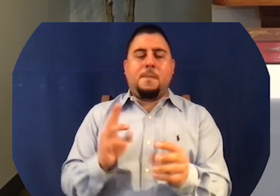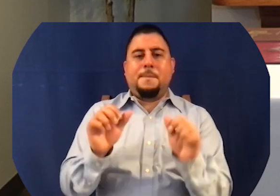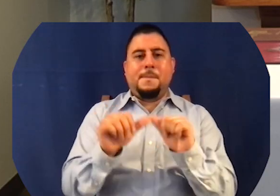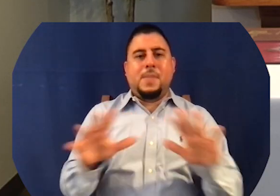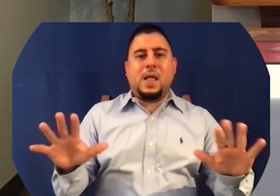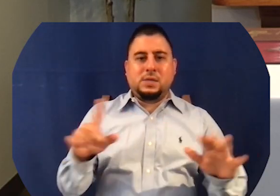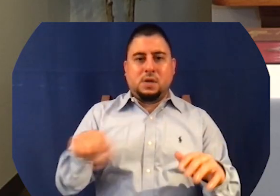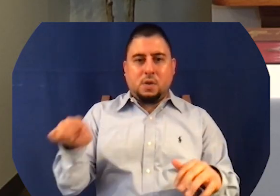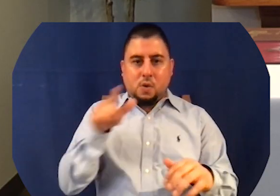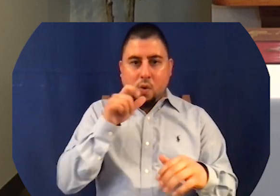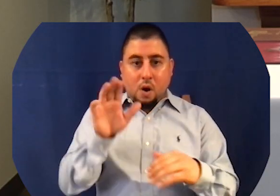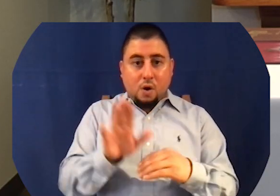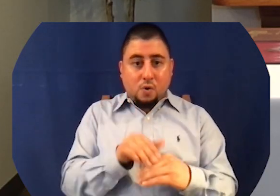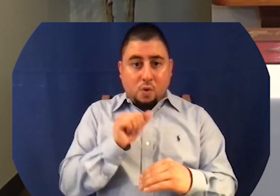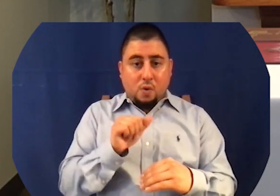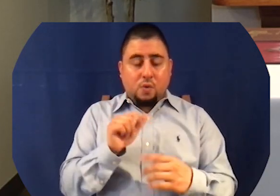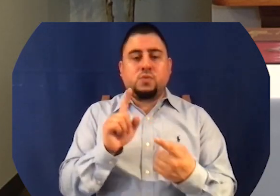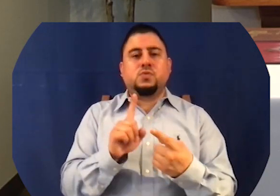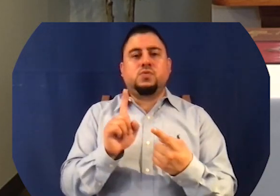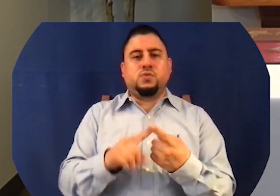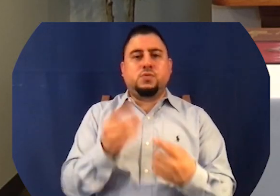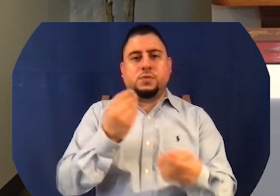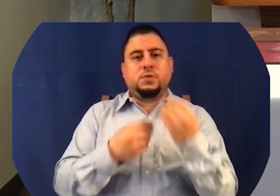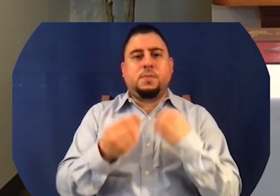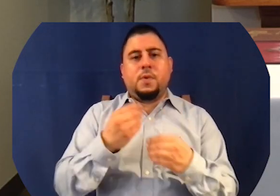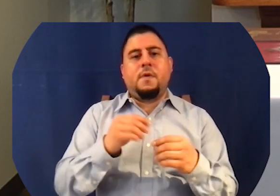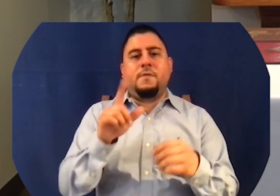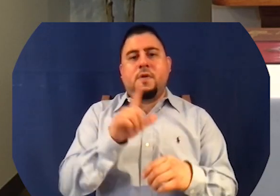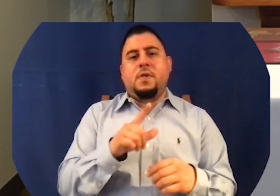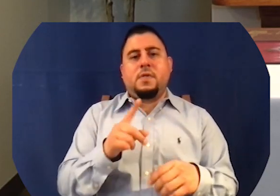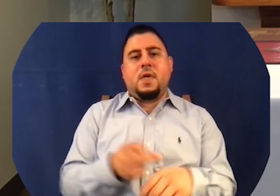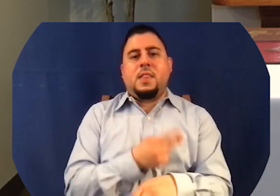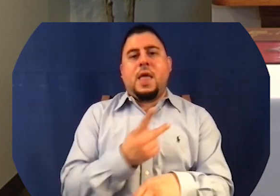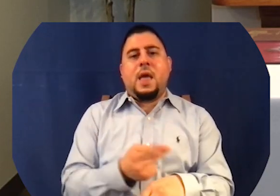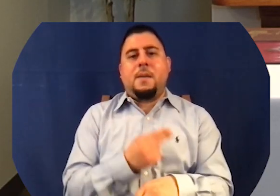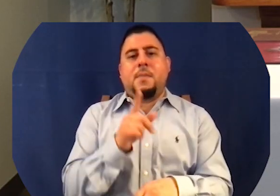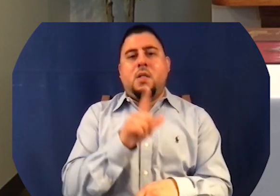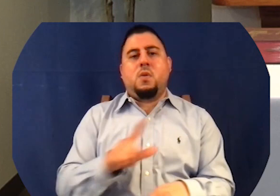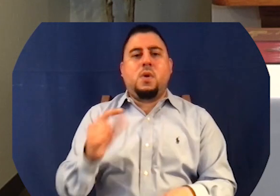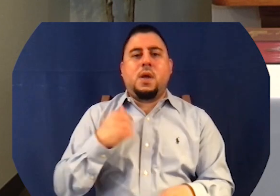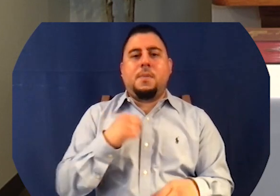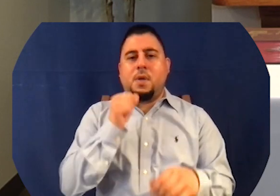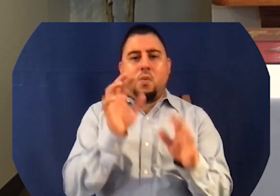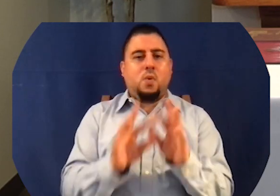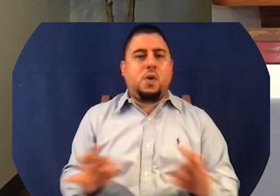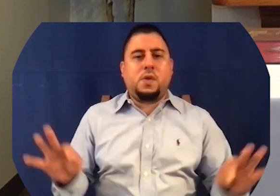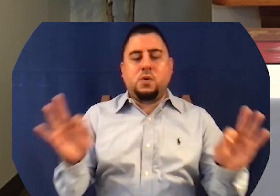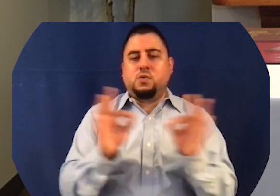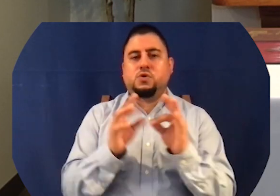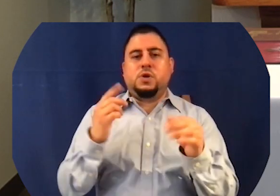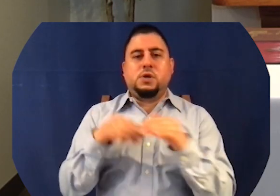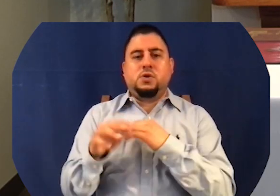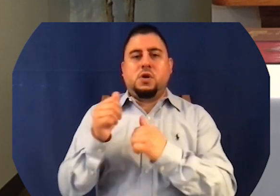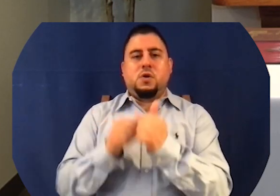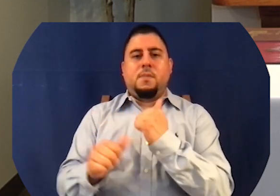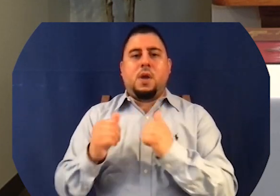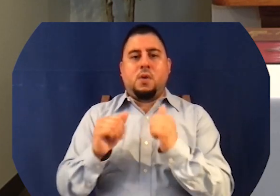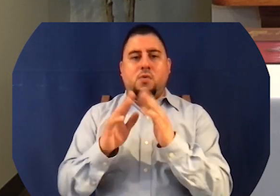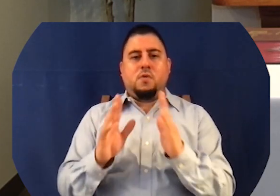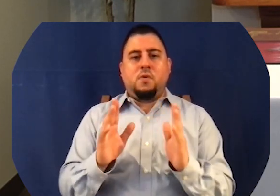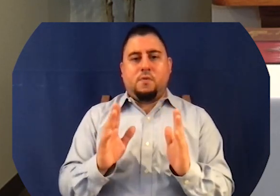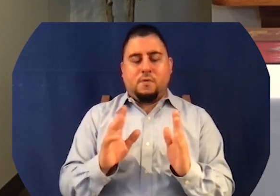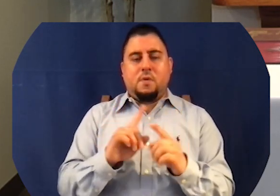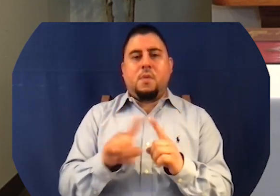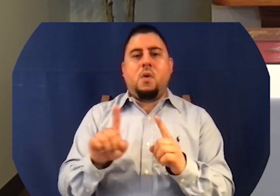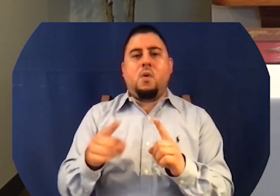those called to the supper of the Lamb. Lord, I am not worthy that you should enter under my roof.